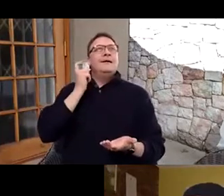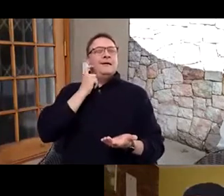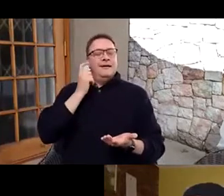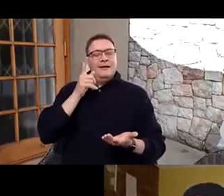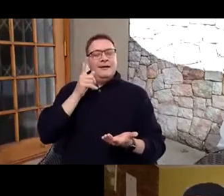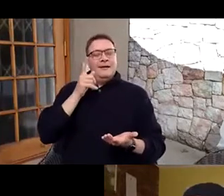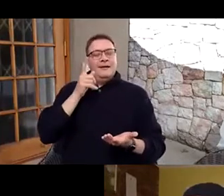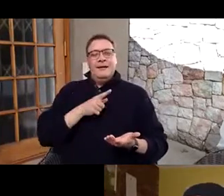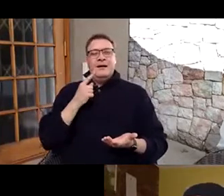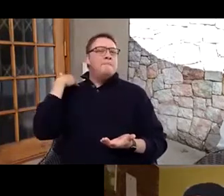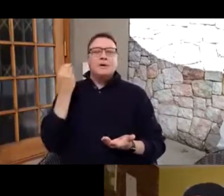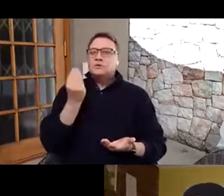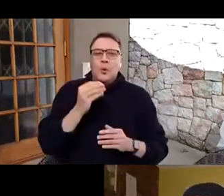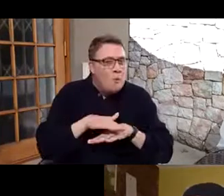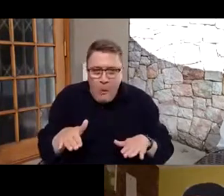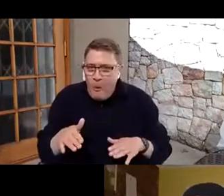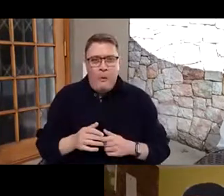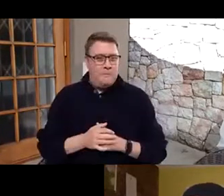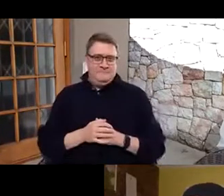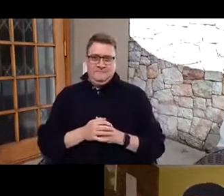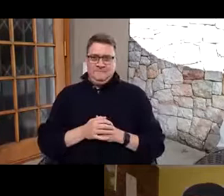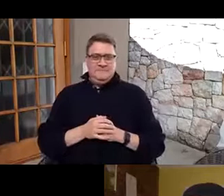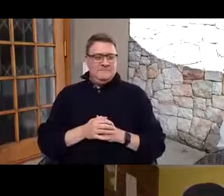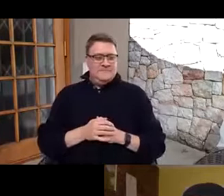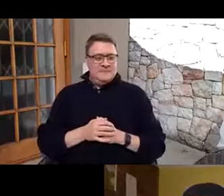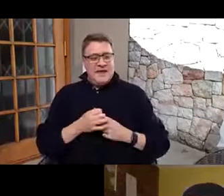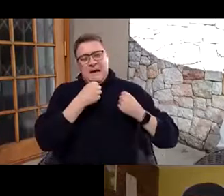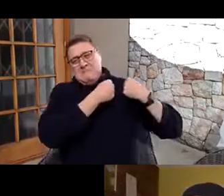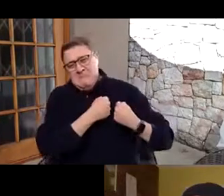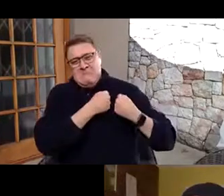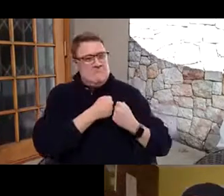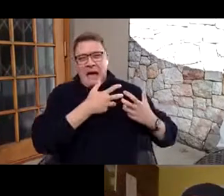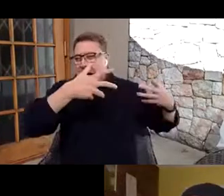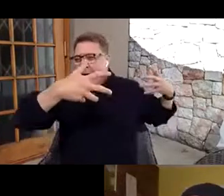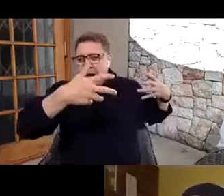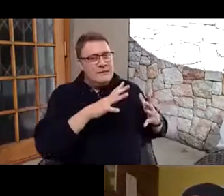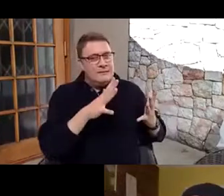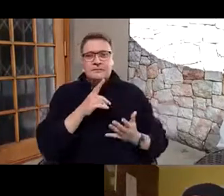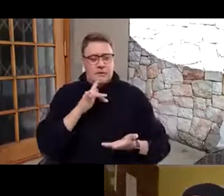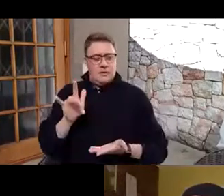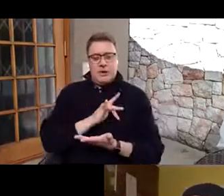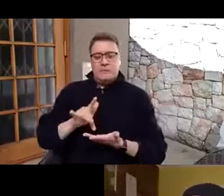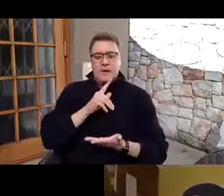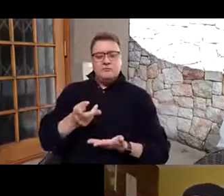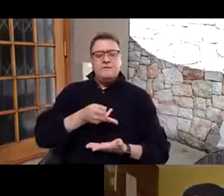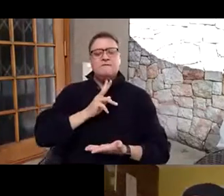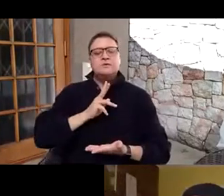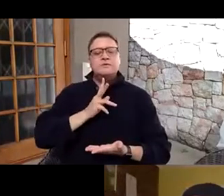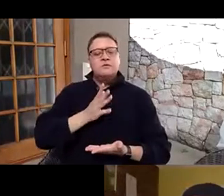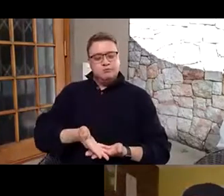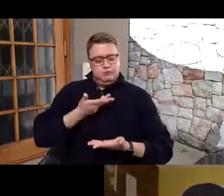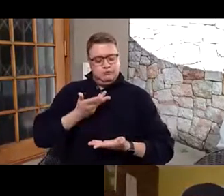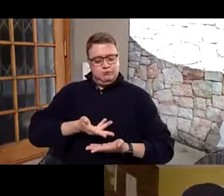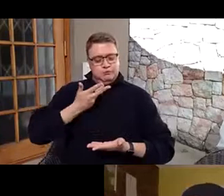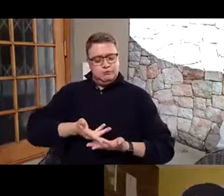not destroying, how many bags you have to go through. It's all of a sudden replacing all of those things.